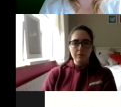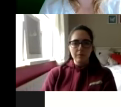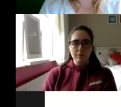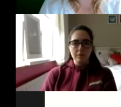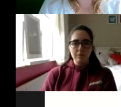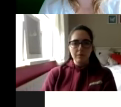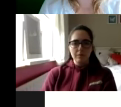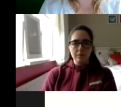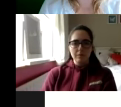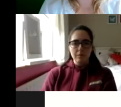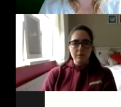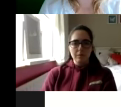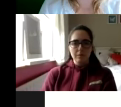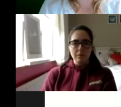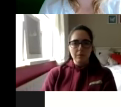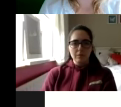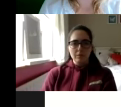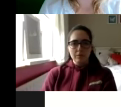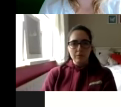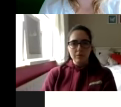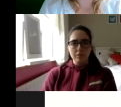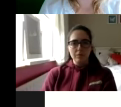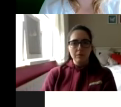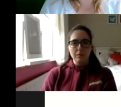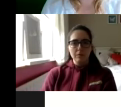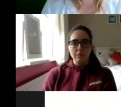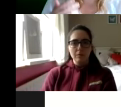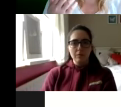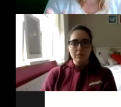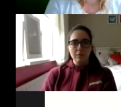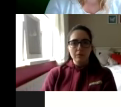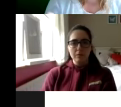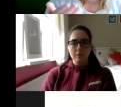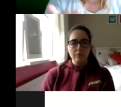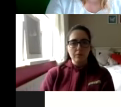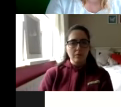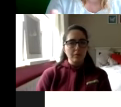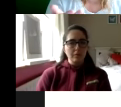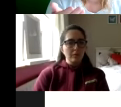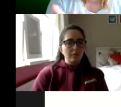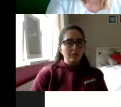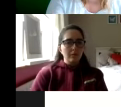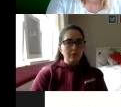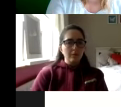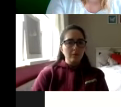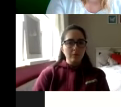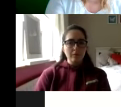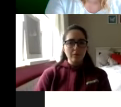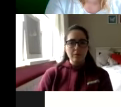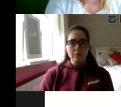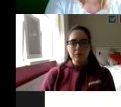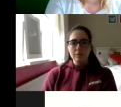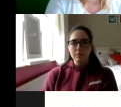camera, it means that the judge is going to try and, for some reason, preserve the privacy